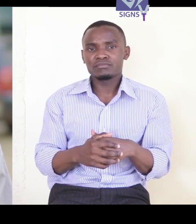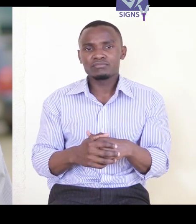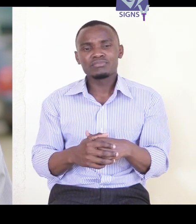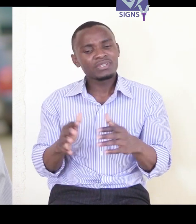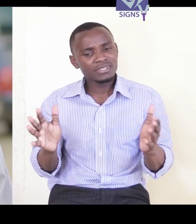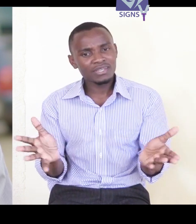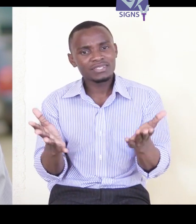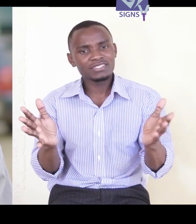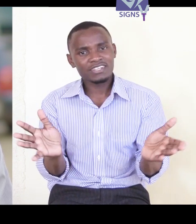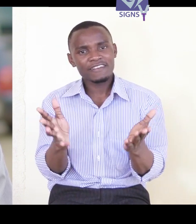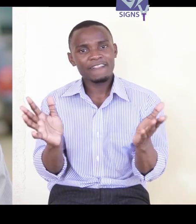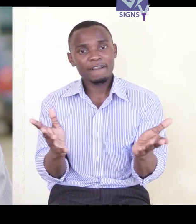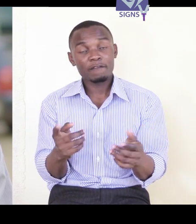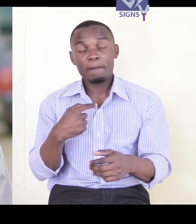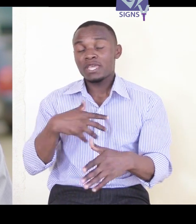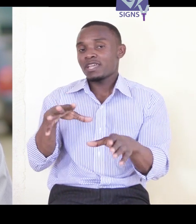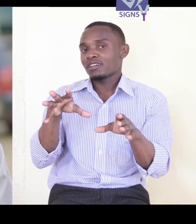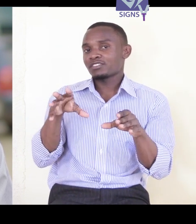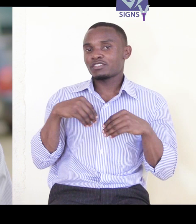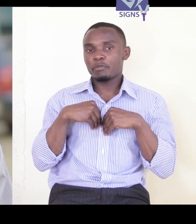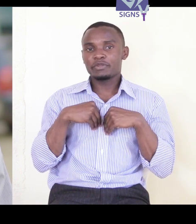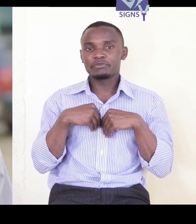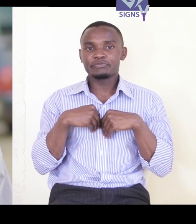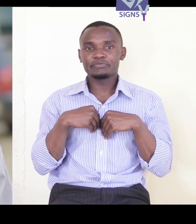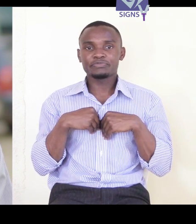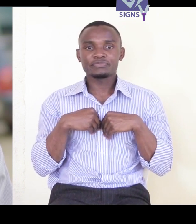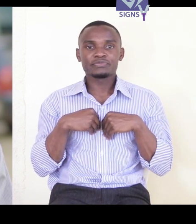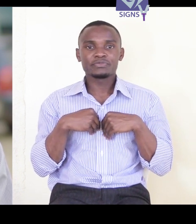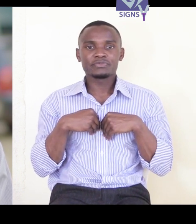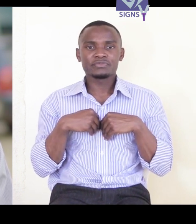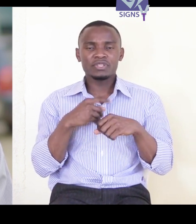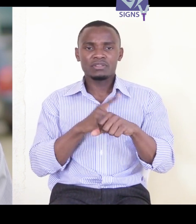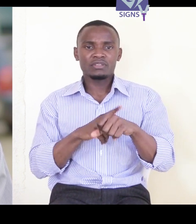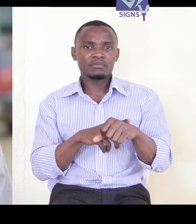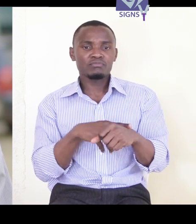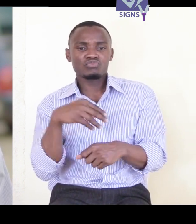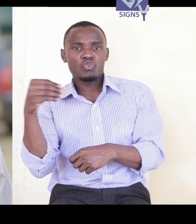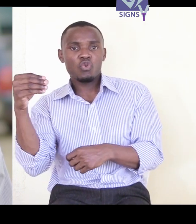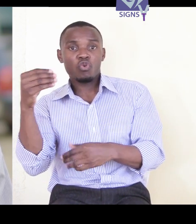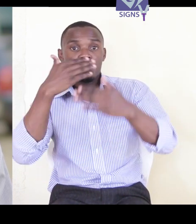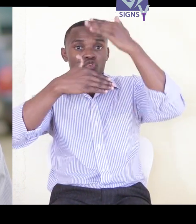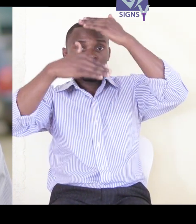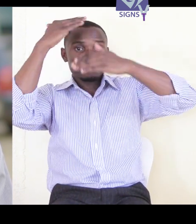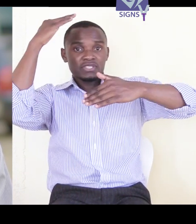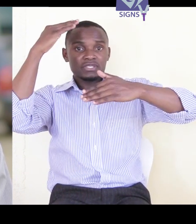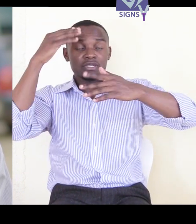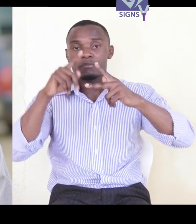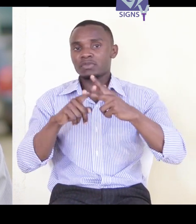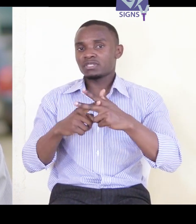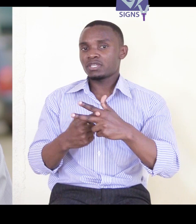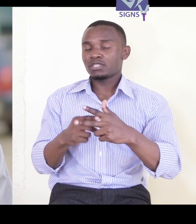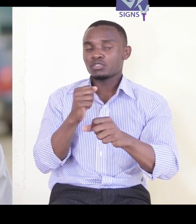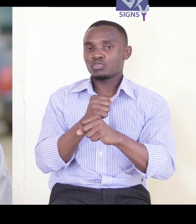So he kept on pushing until I gave in and I accepted. And when I went to the